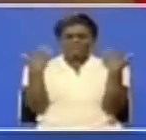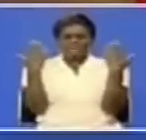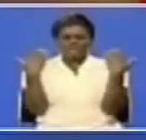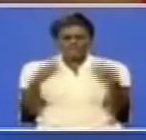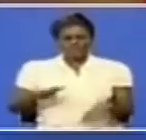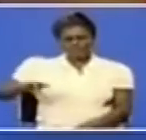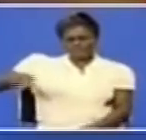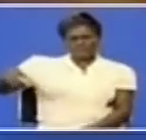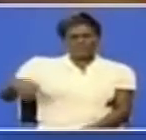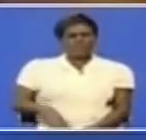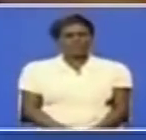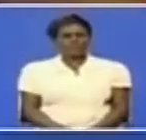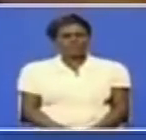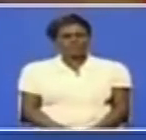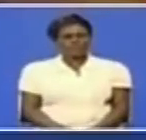Town.